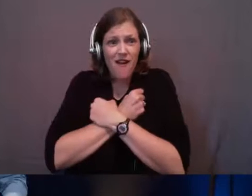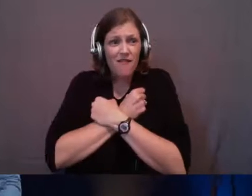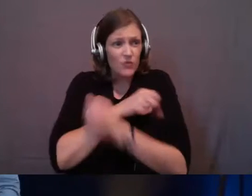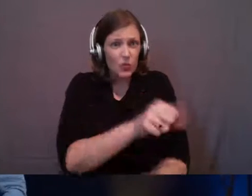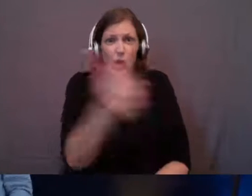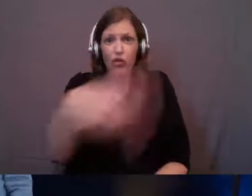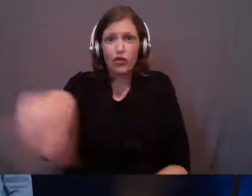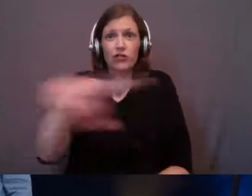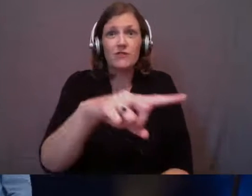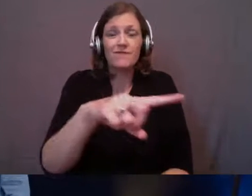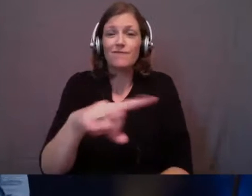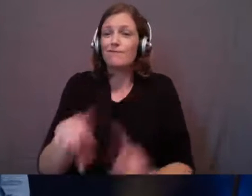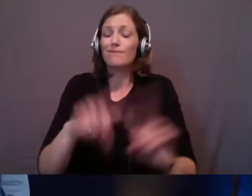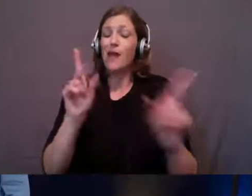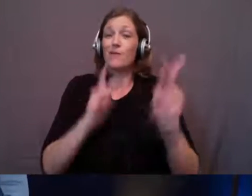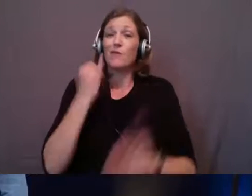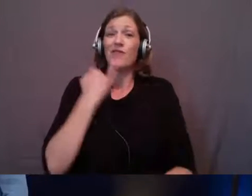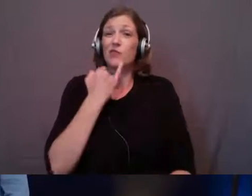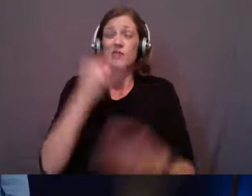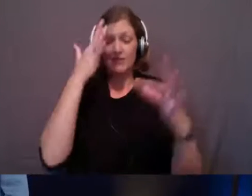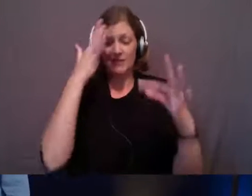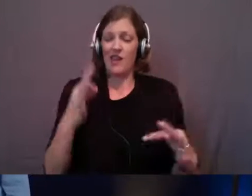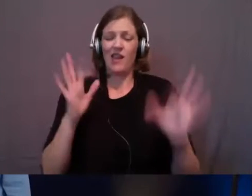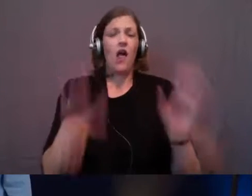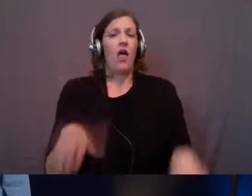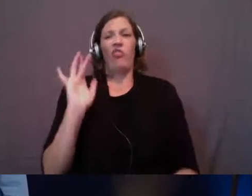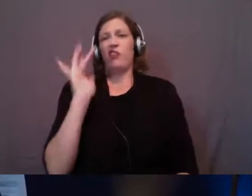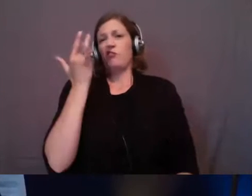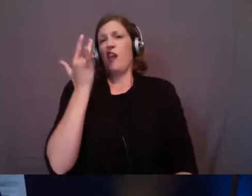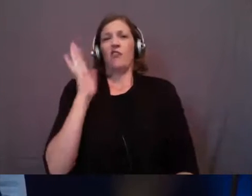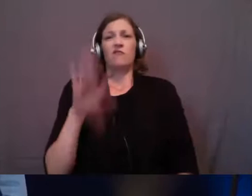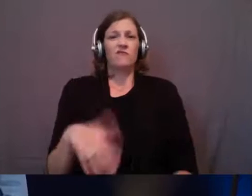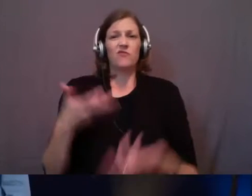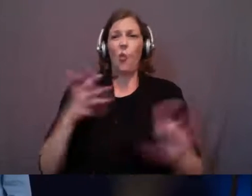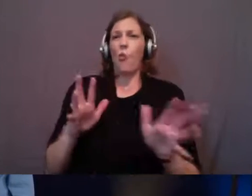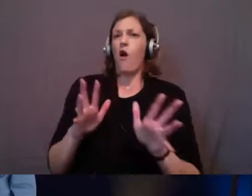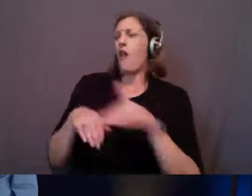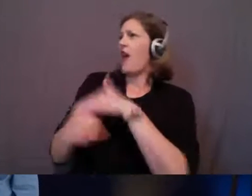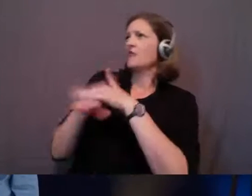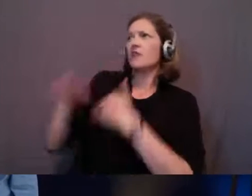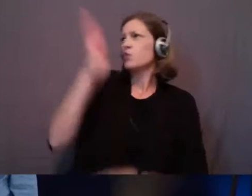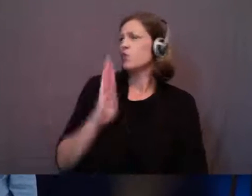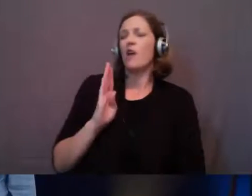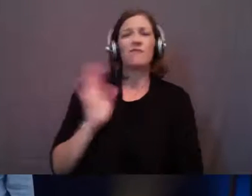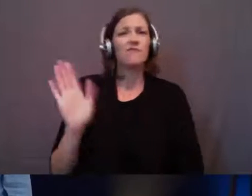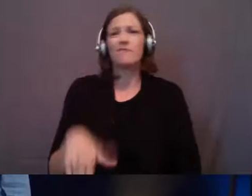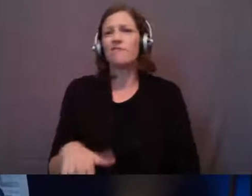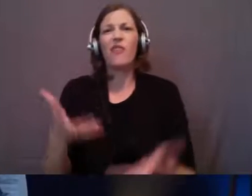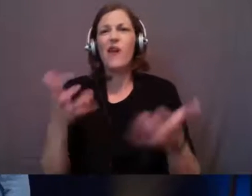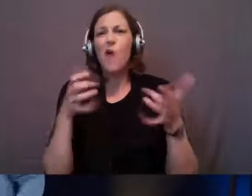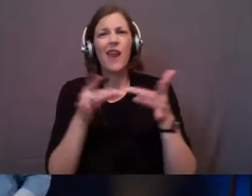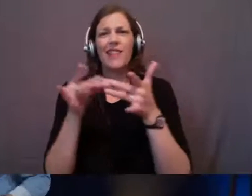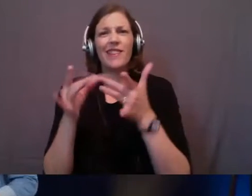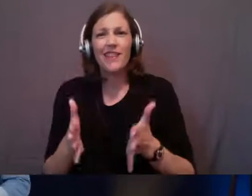have the people of Israel had decided that they're tired of this access to God. They want a leader.